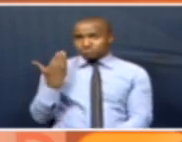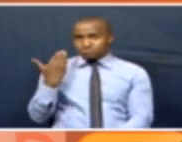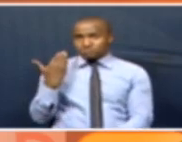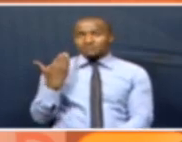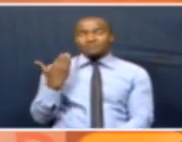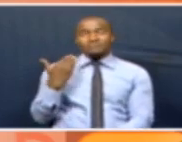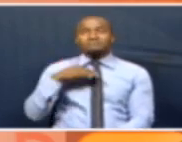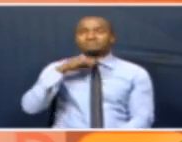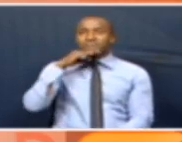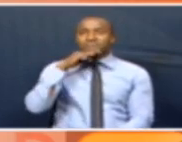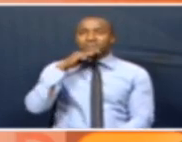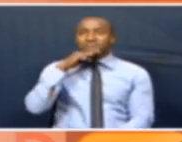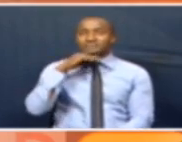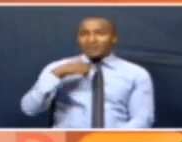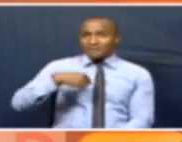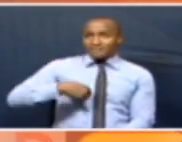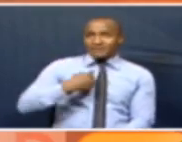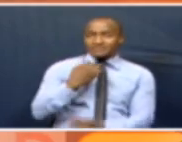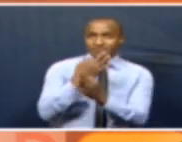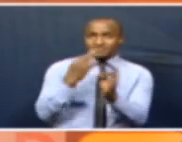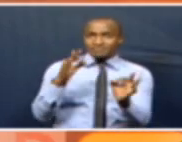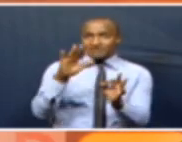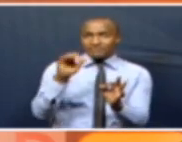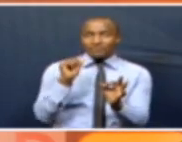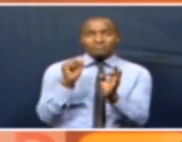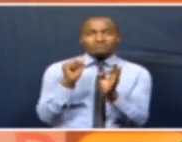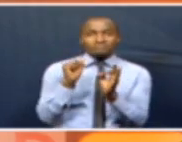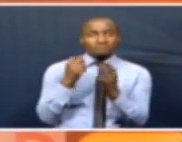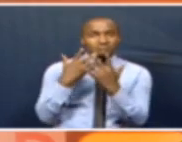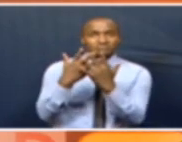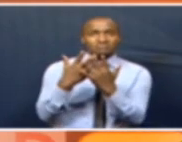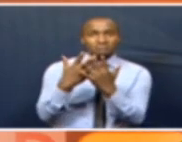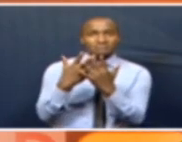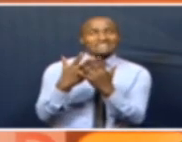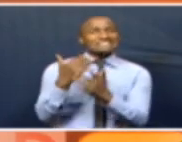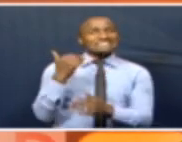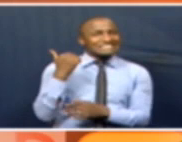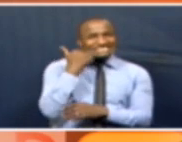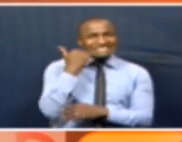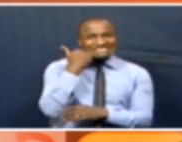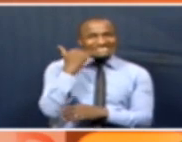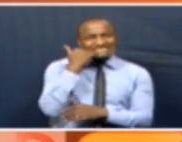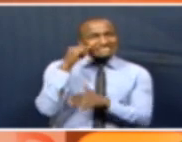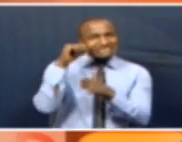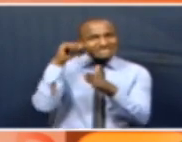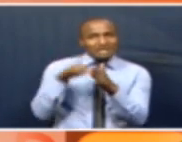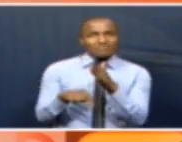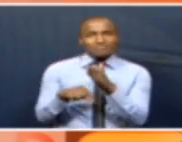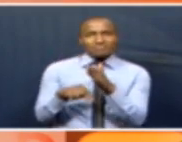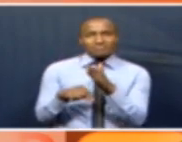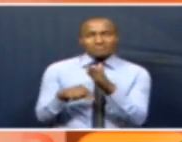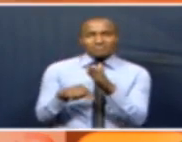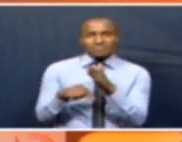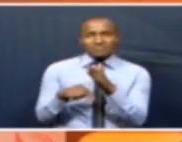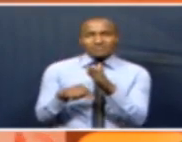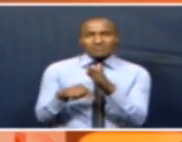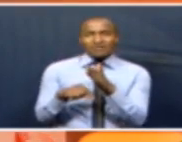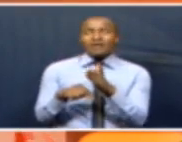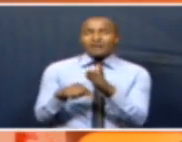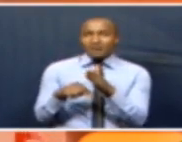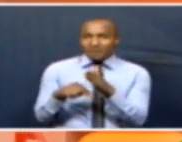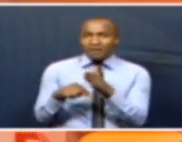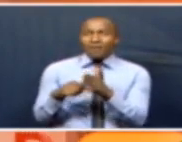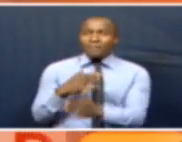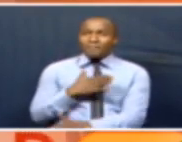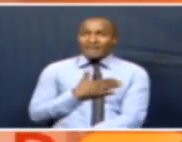myself was released from detention, a very sick man. And it was my doctor, so